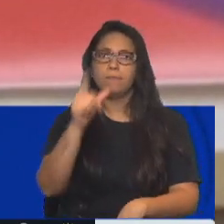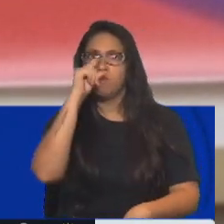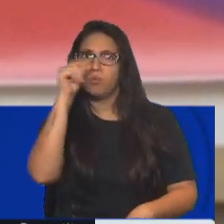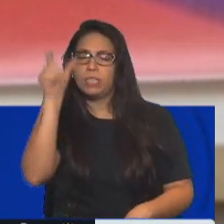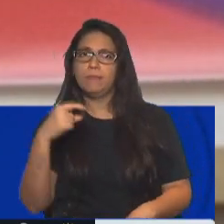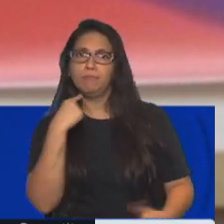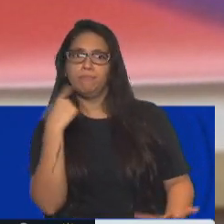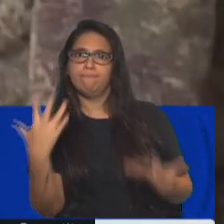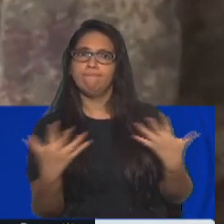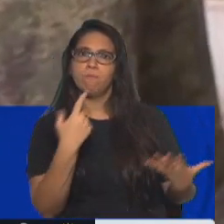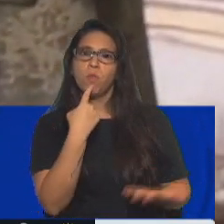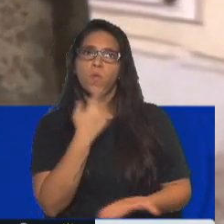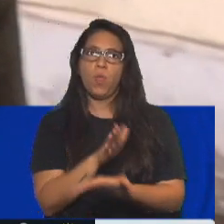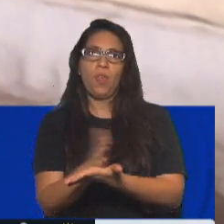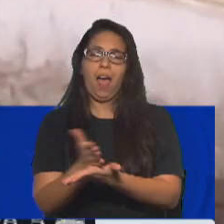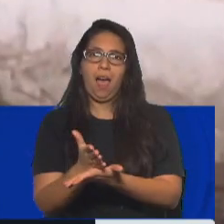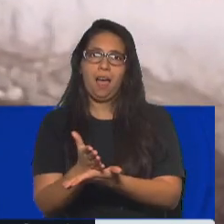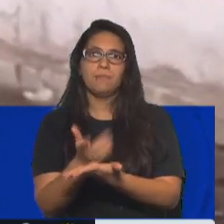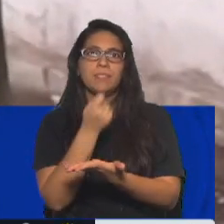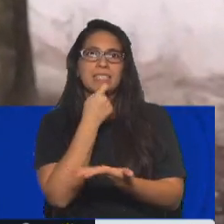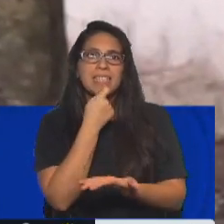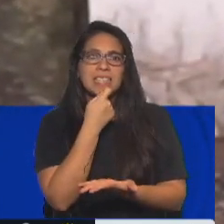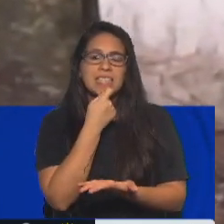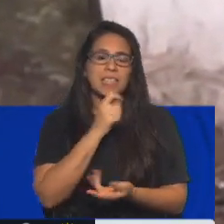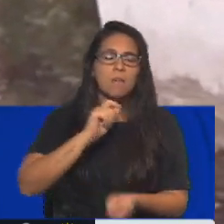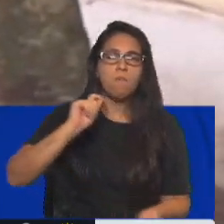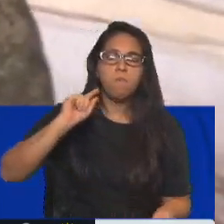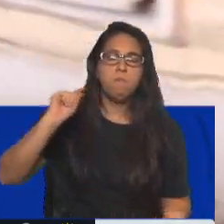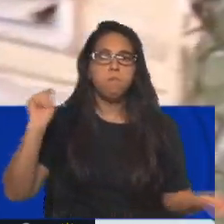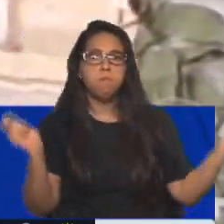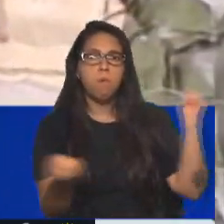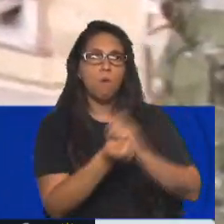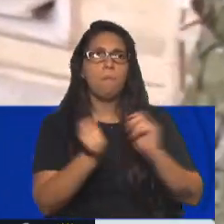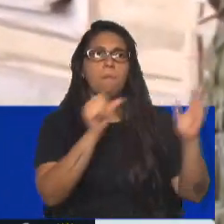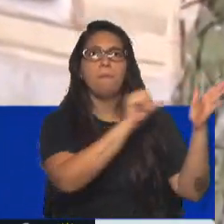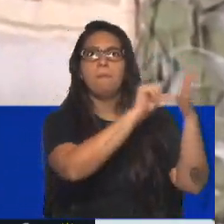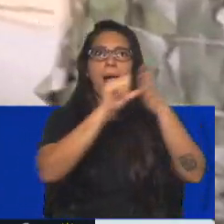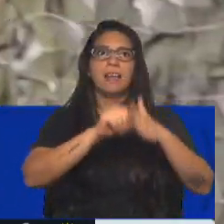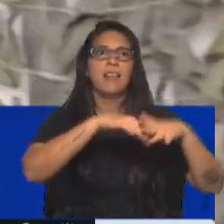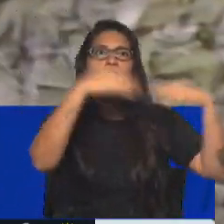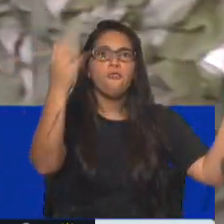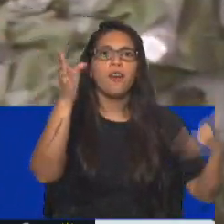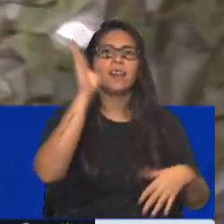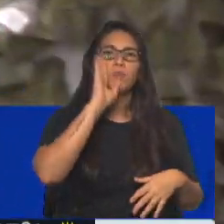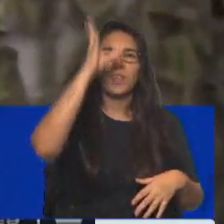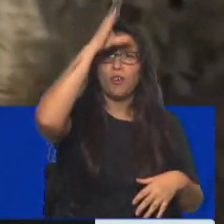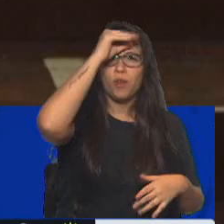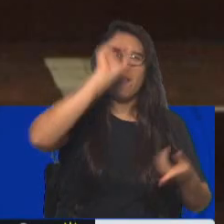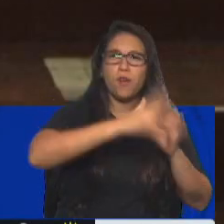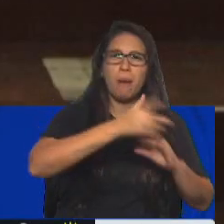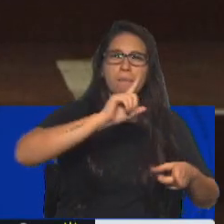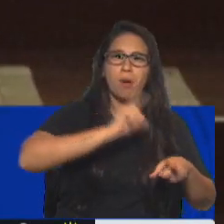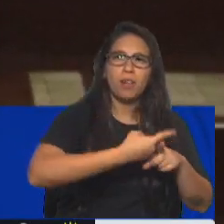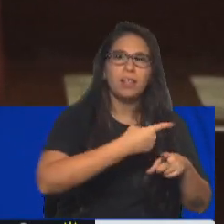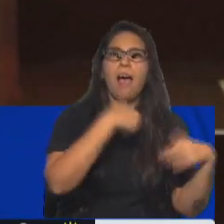encrucijada. Si bien el giro de 180 grados en la política exterior estadounidense implementado por Trump favorece ampliamente